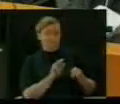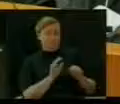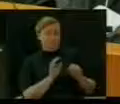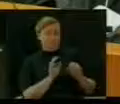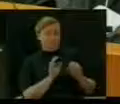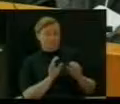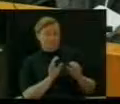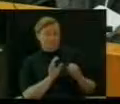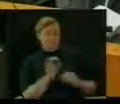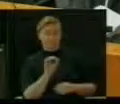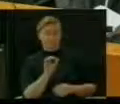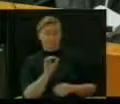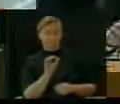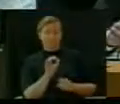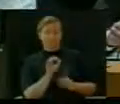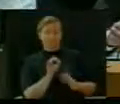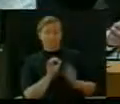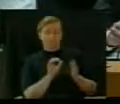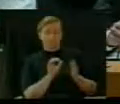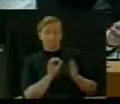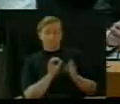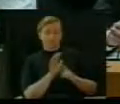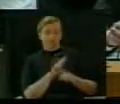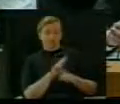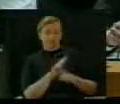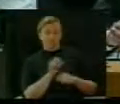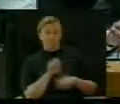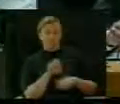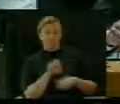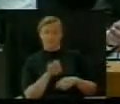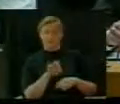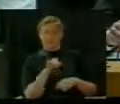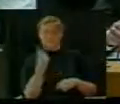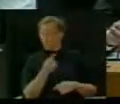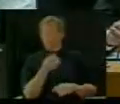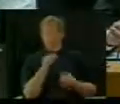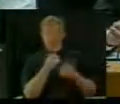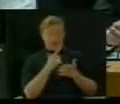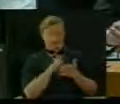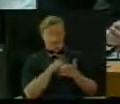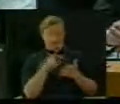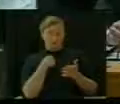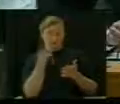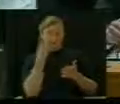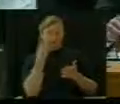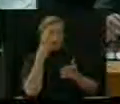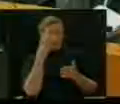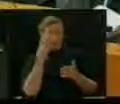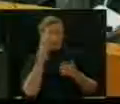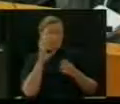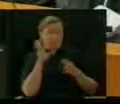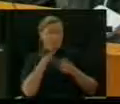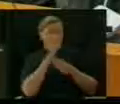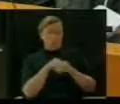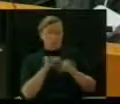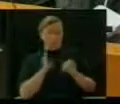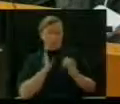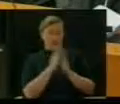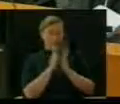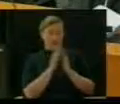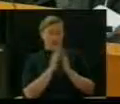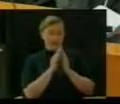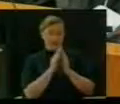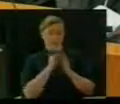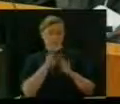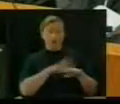Violations that they wanted us to check into. Did you see the letter? The only letters I've seen are those that came in our meeting. I mean, if there's something other than the meeting, I haven't seen it. On